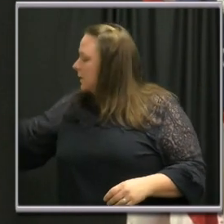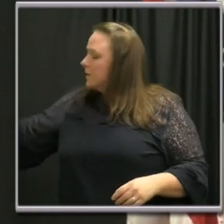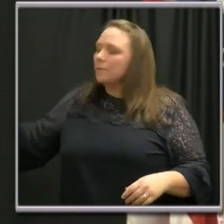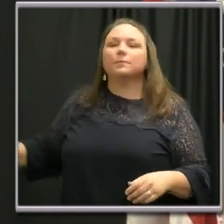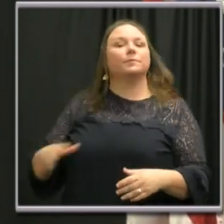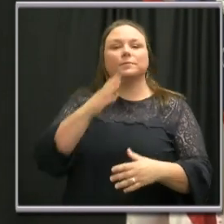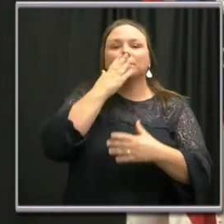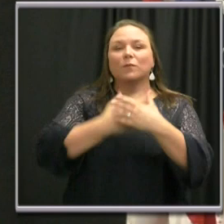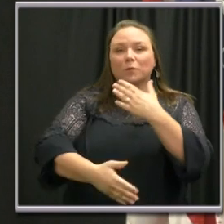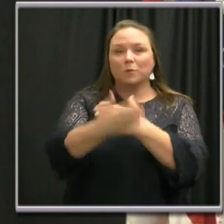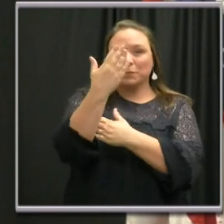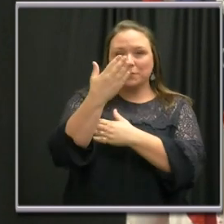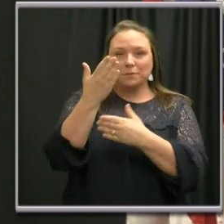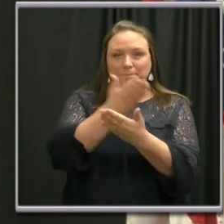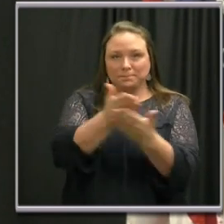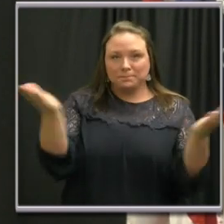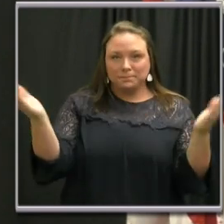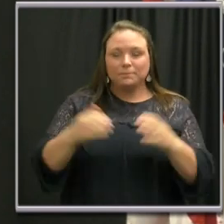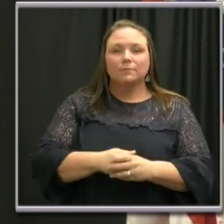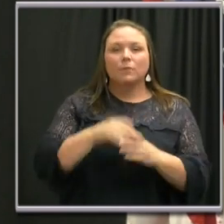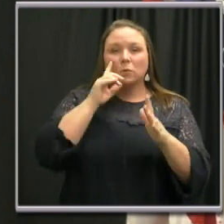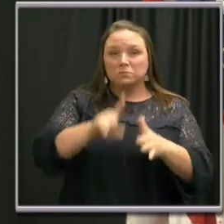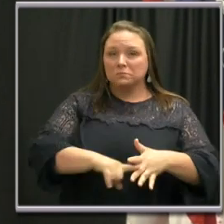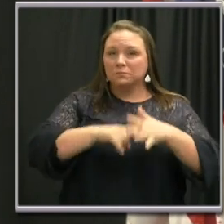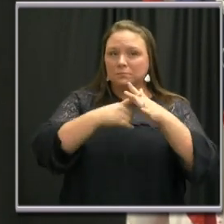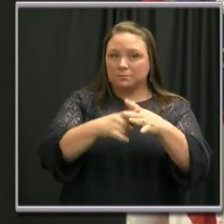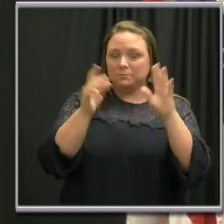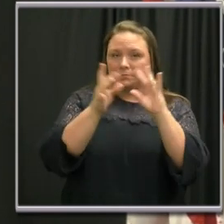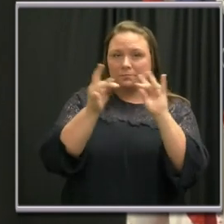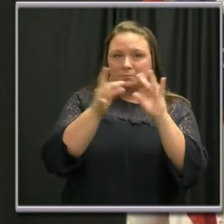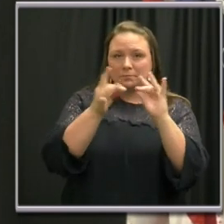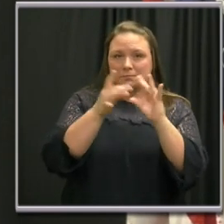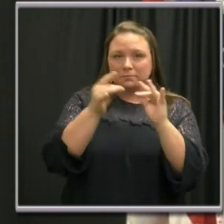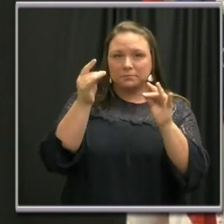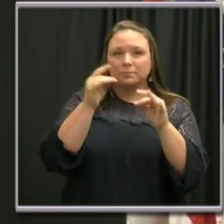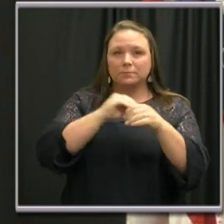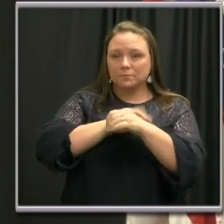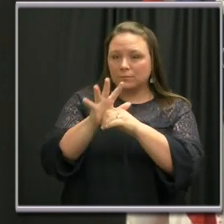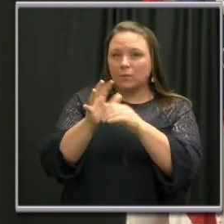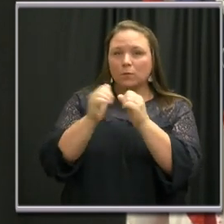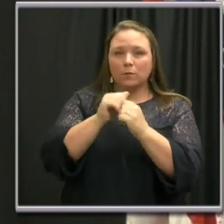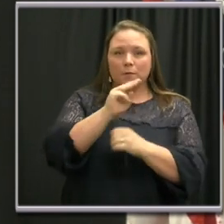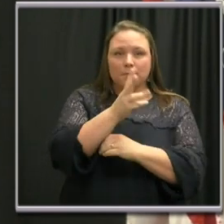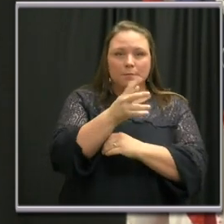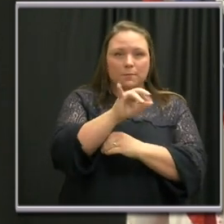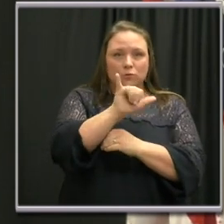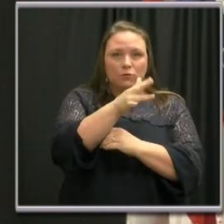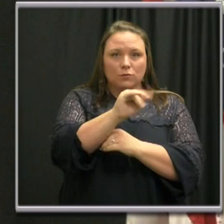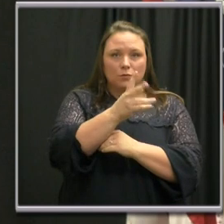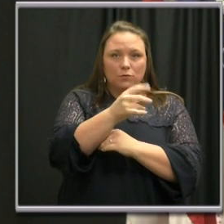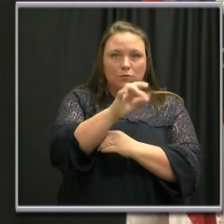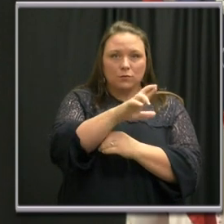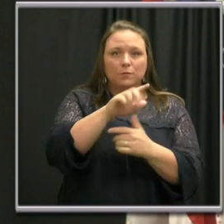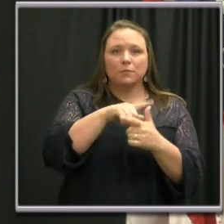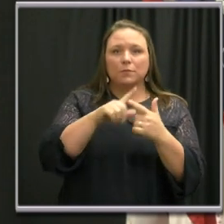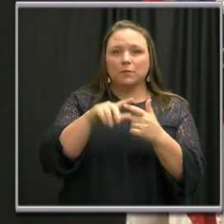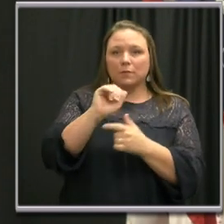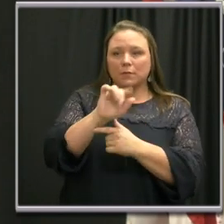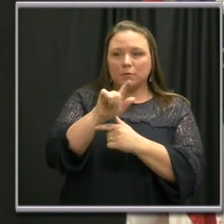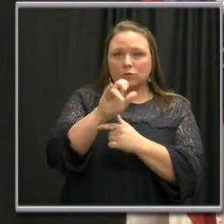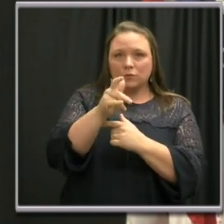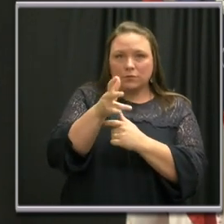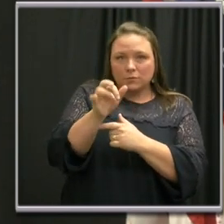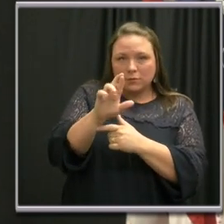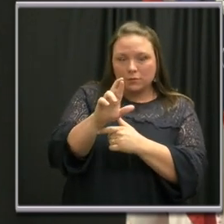Good morning, everyone. We'll start today's COVID-19 press briefing with Mayor John Cooper, followed by Dr. Alex Jahangir,